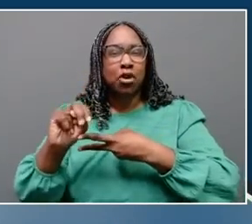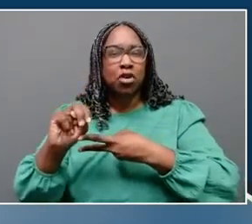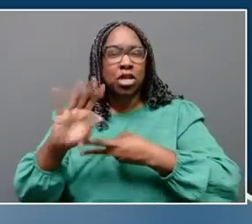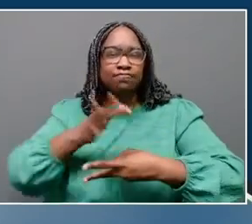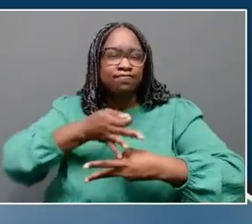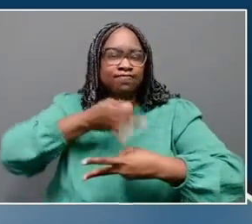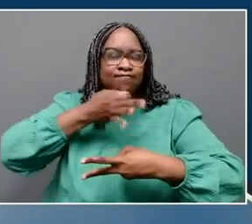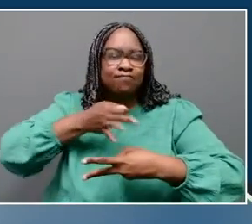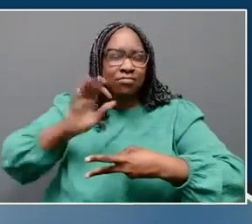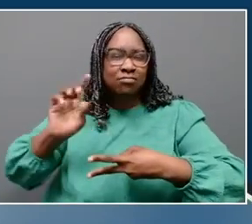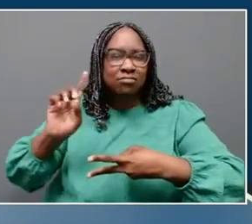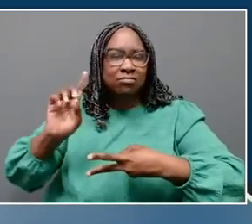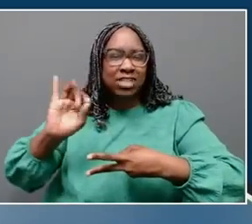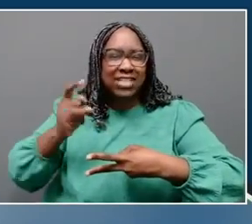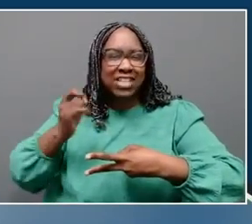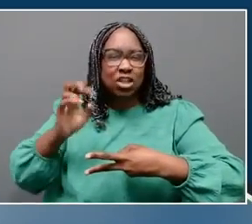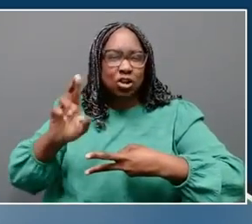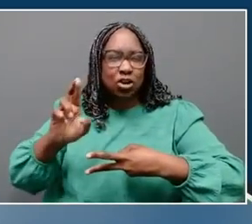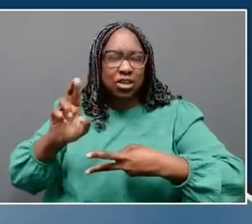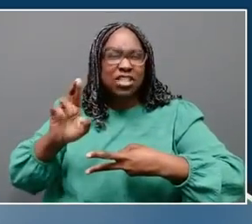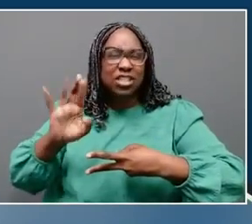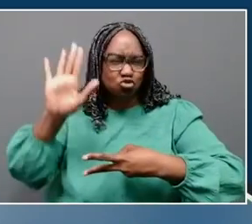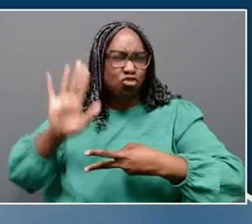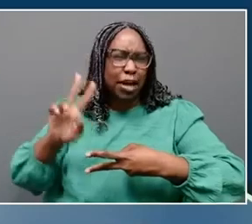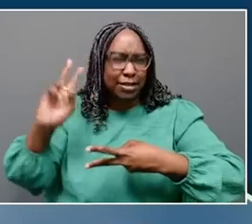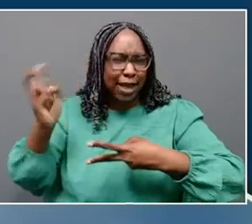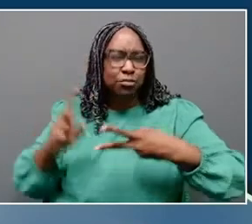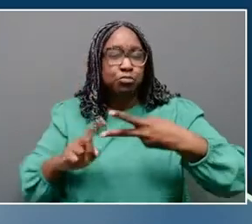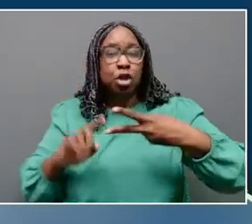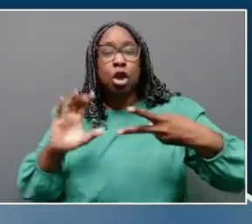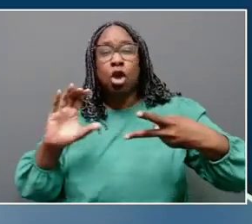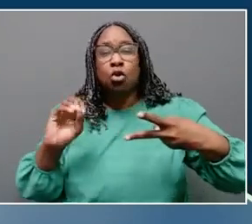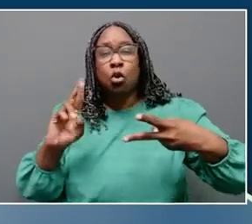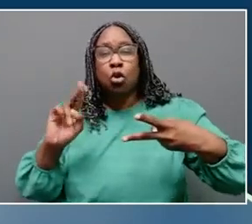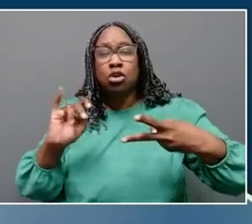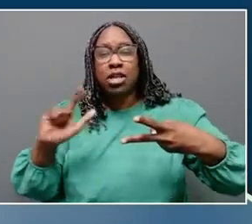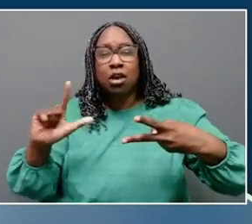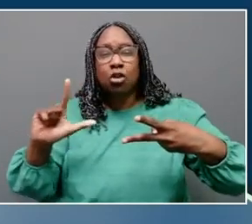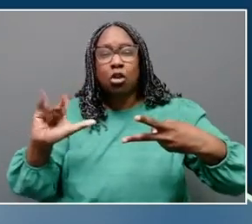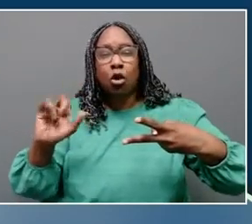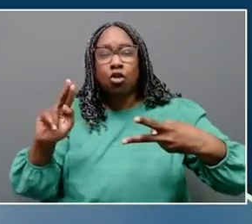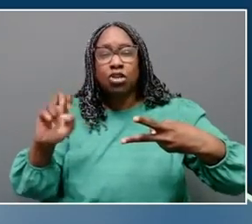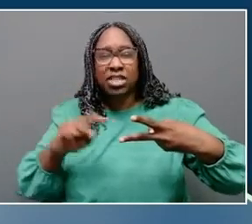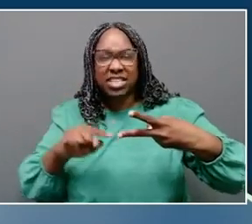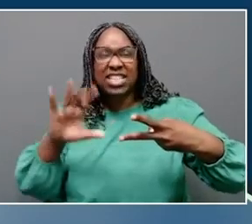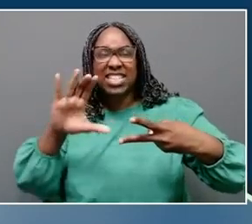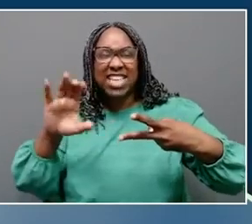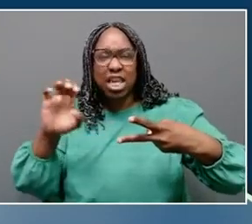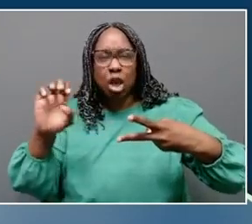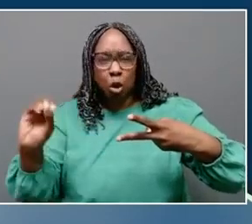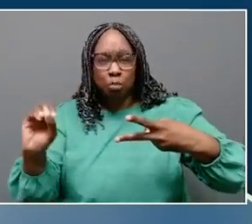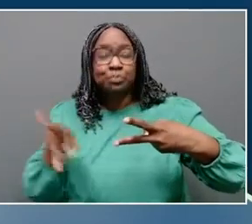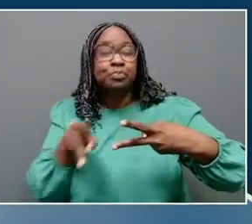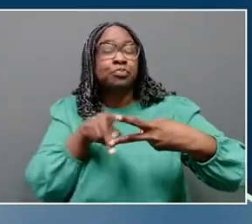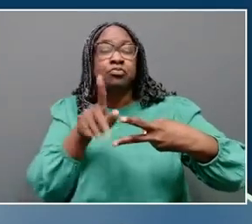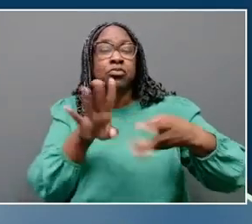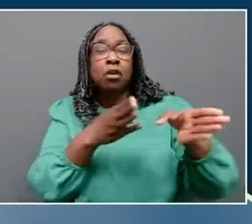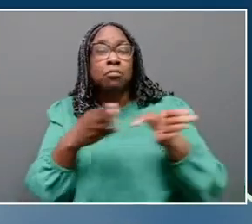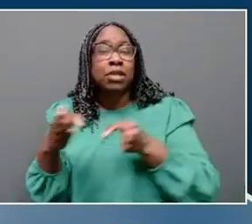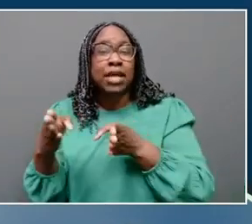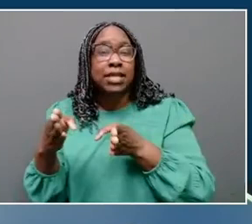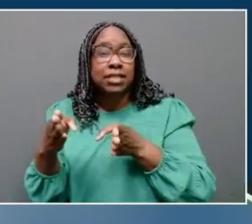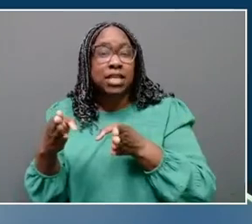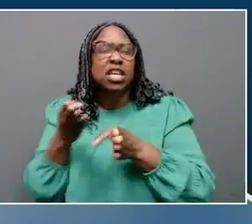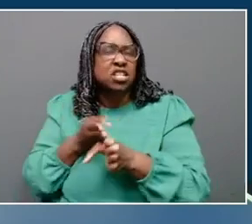great title, and Cordell Lawrence, the company's CEO. Their plans for this project build on recent bourbon and spirits